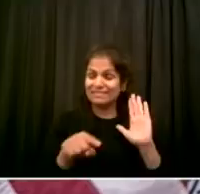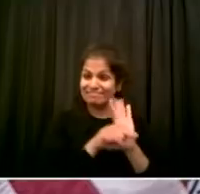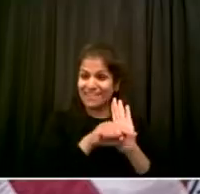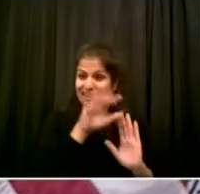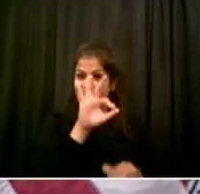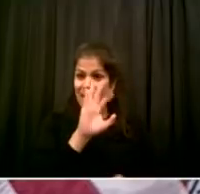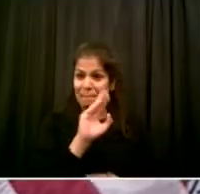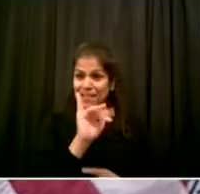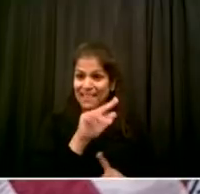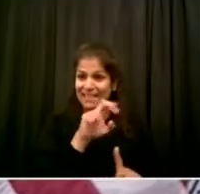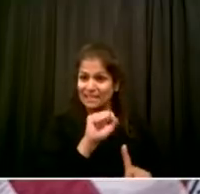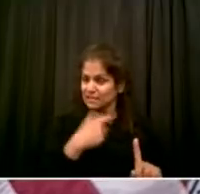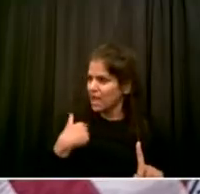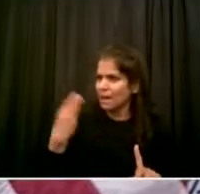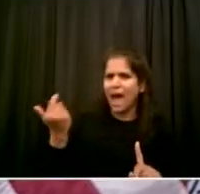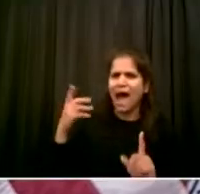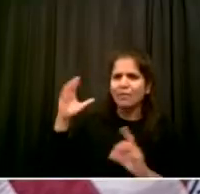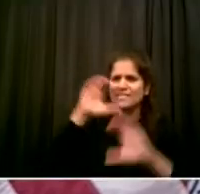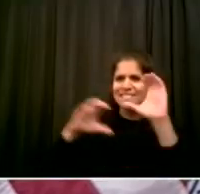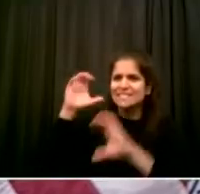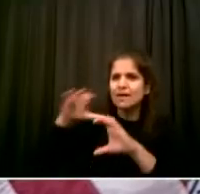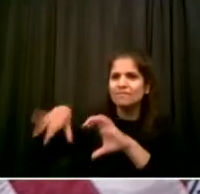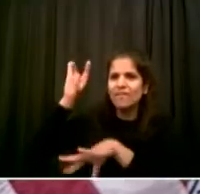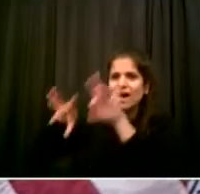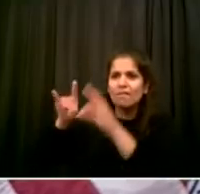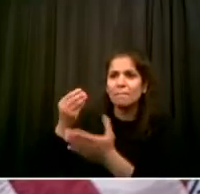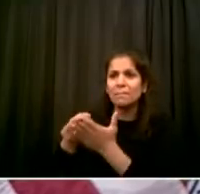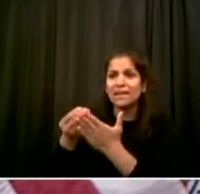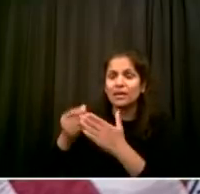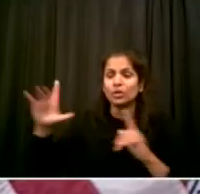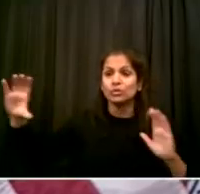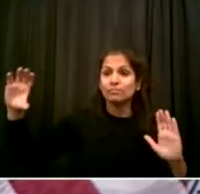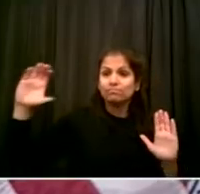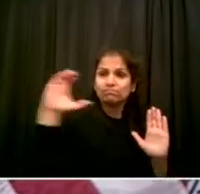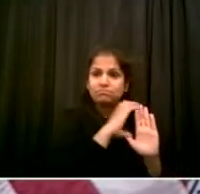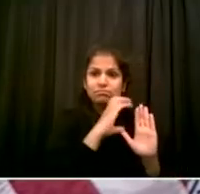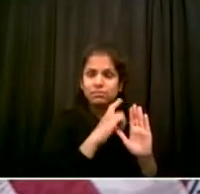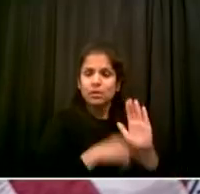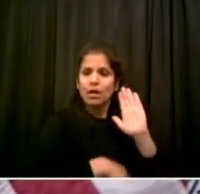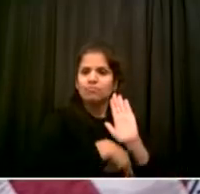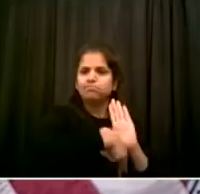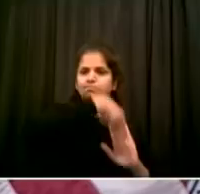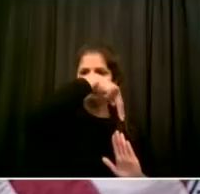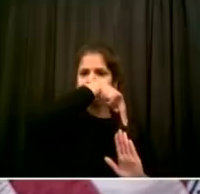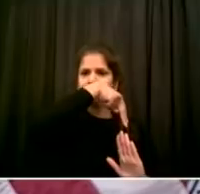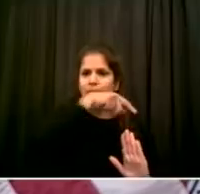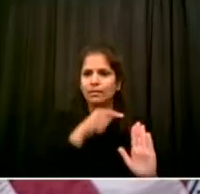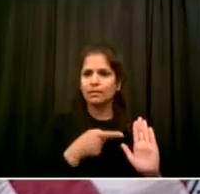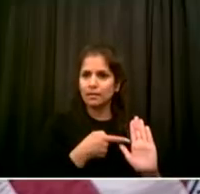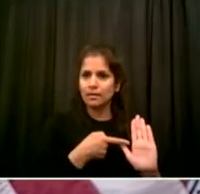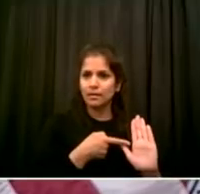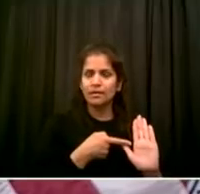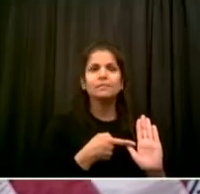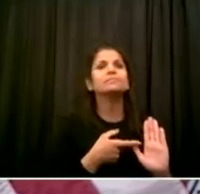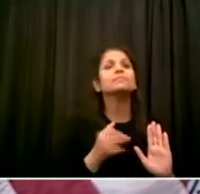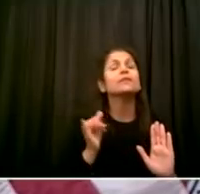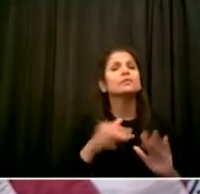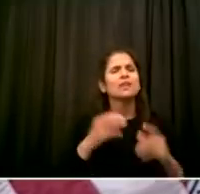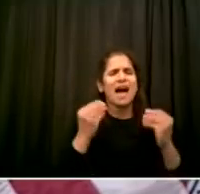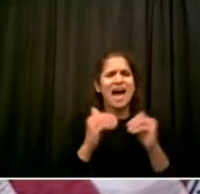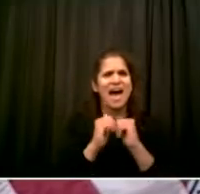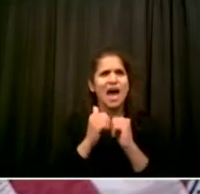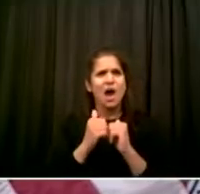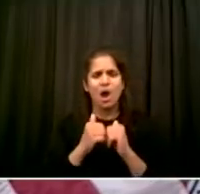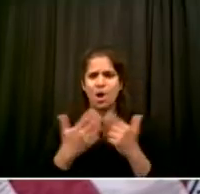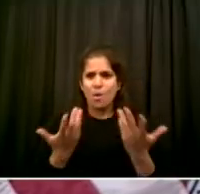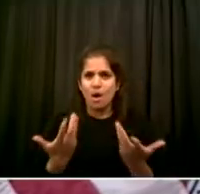services, and how many people we're able to employ to support you in the middle of a pandemic, in the middle of a moment where people need that